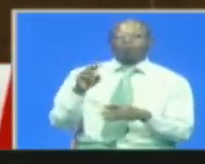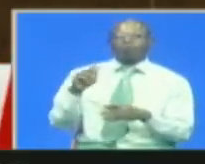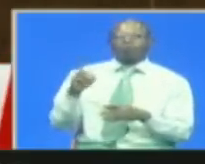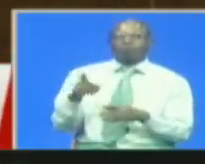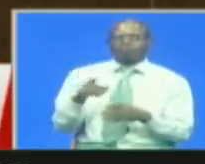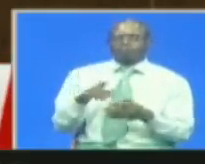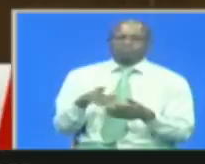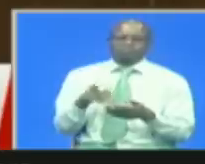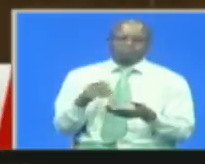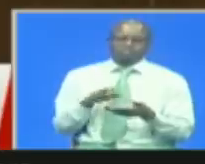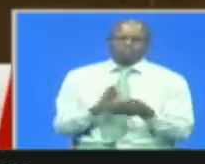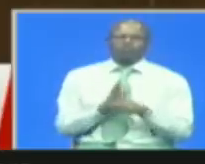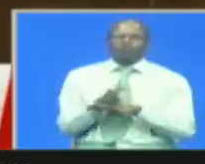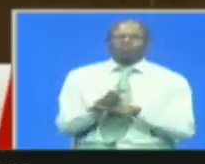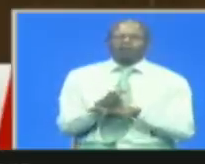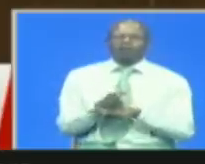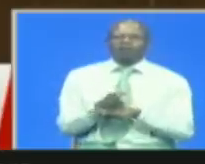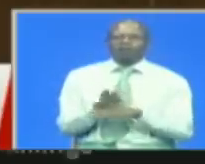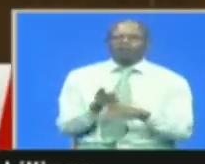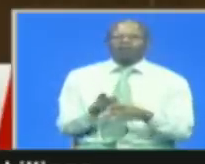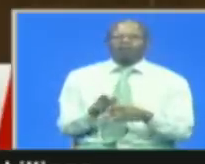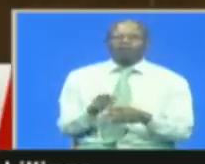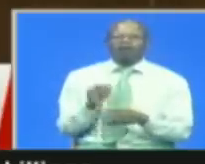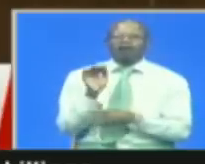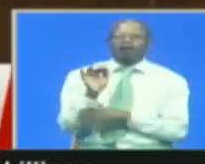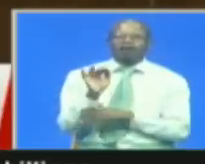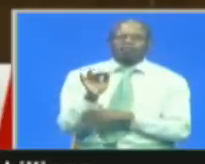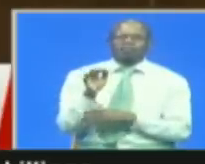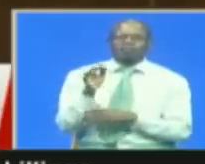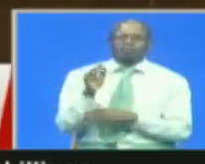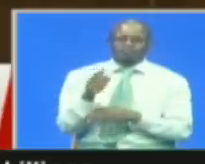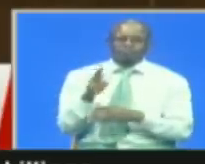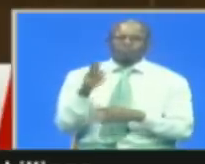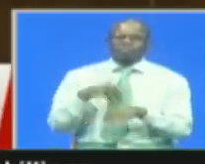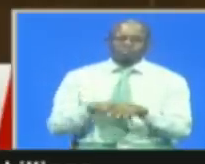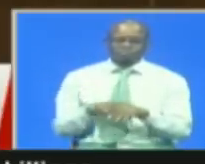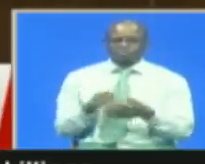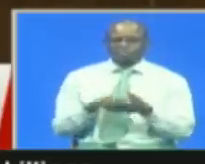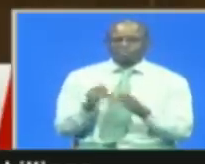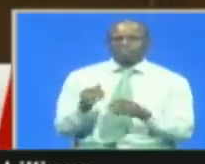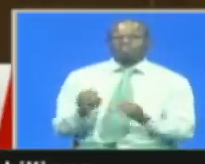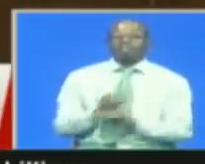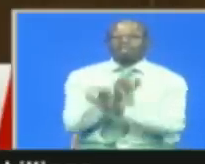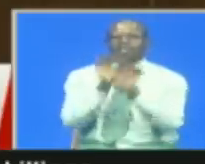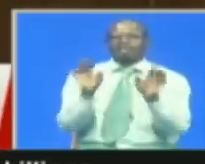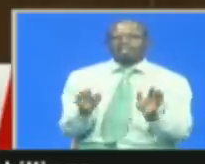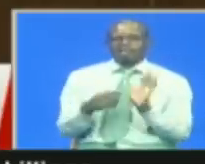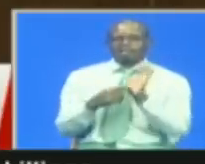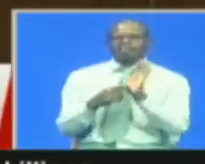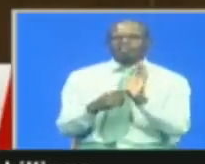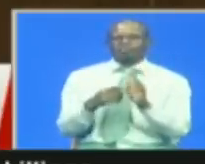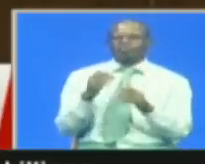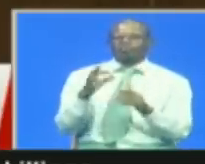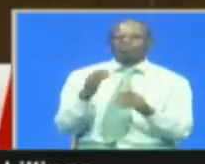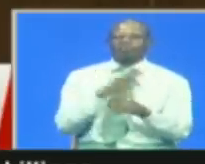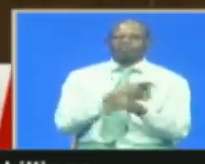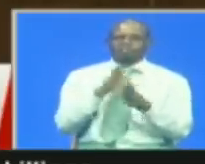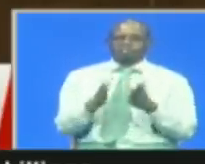oversubscribed 4.5 times. That is a clear indication of investors